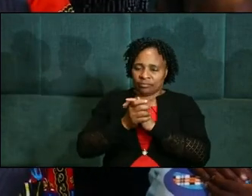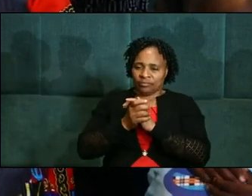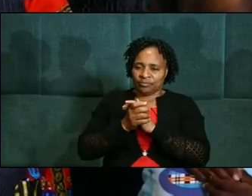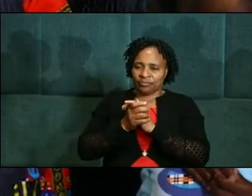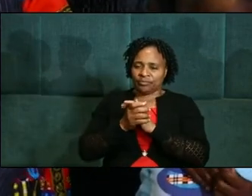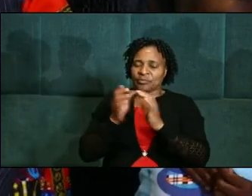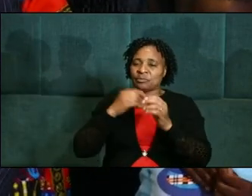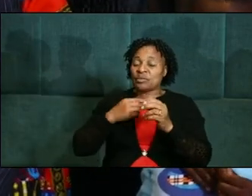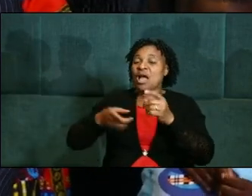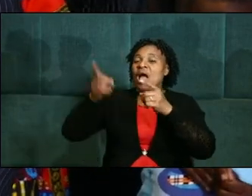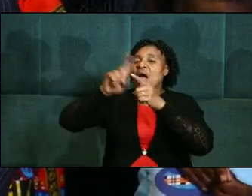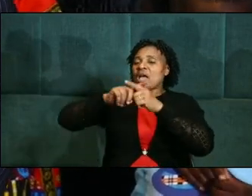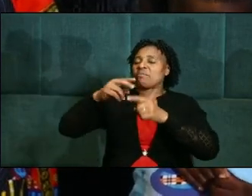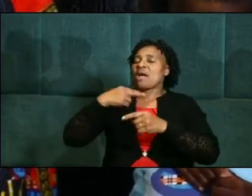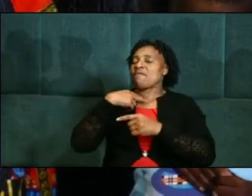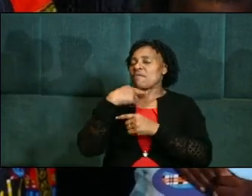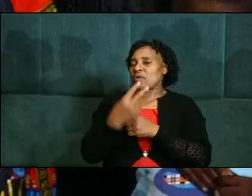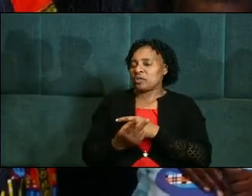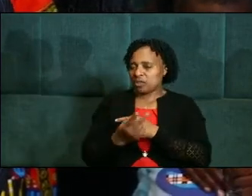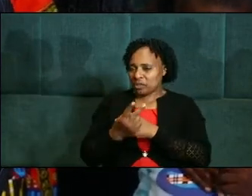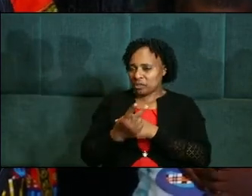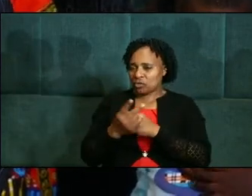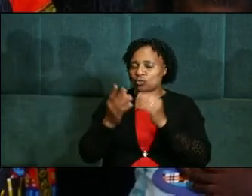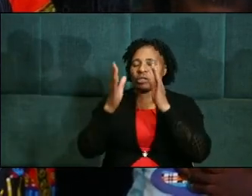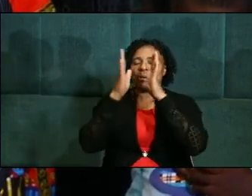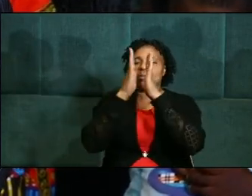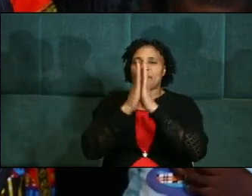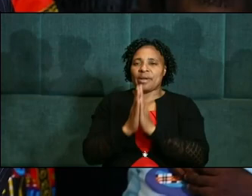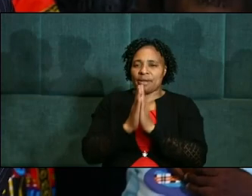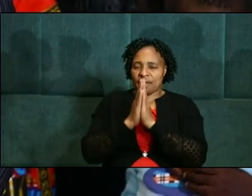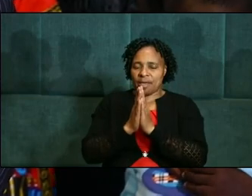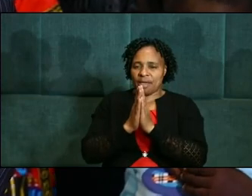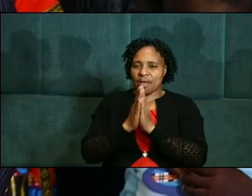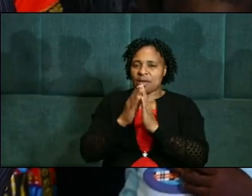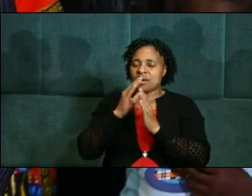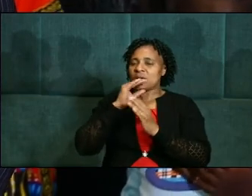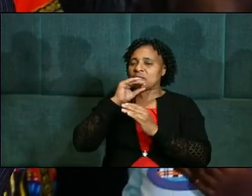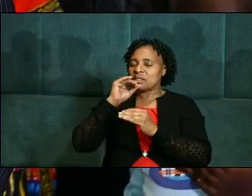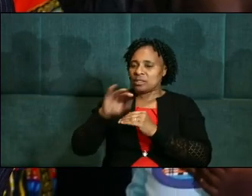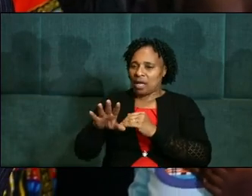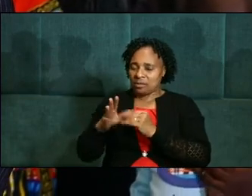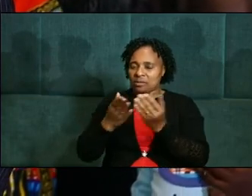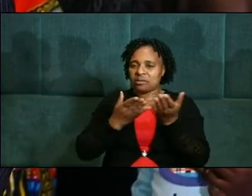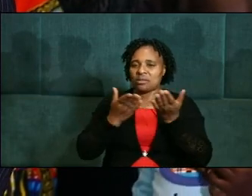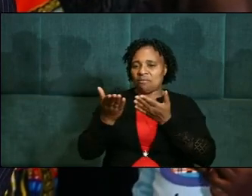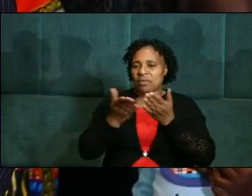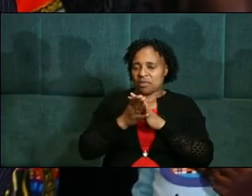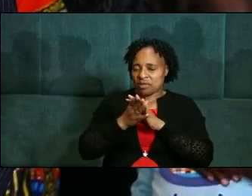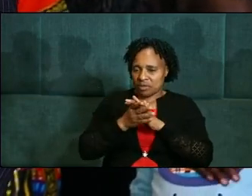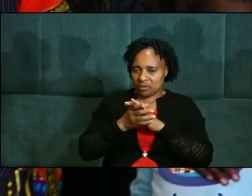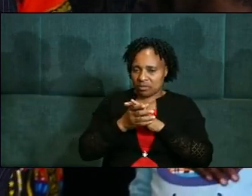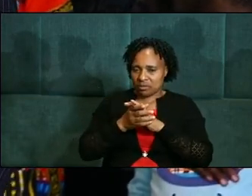as I add my voice to the prayer of your servant,